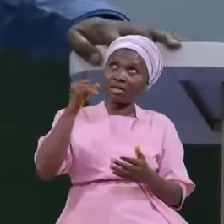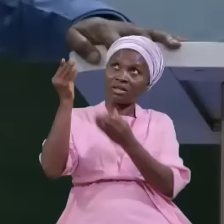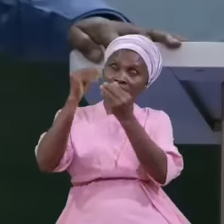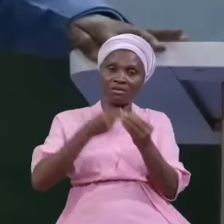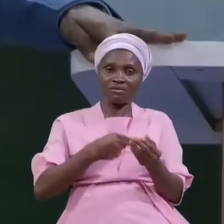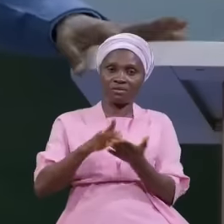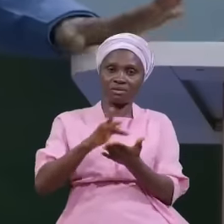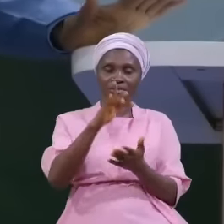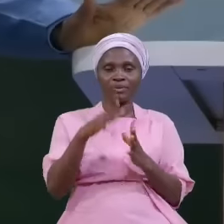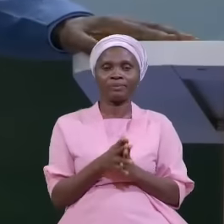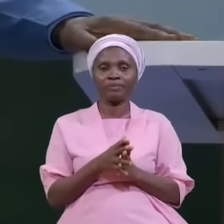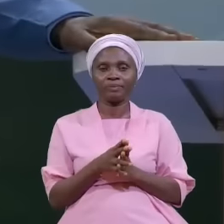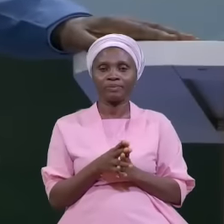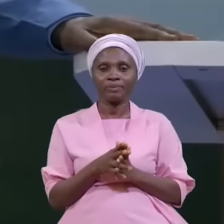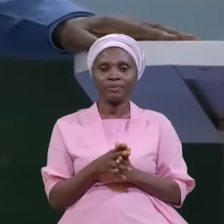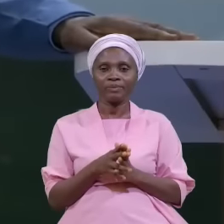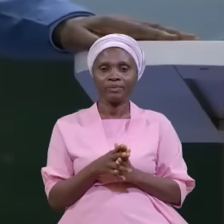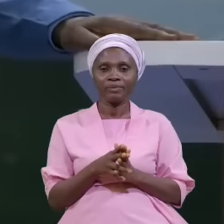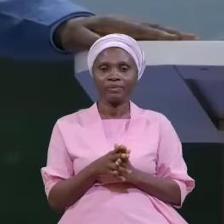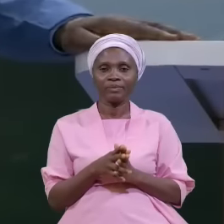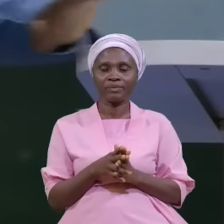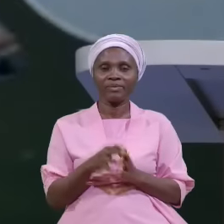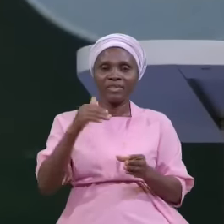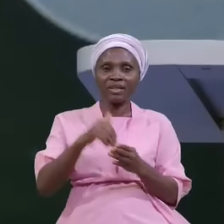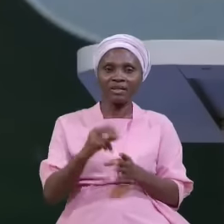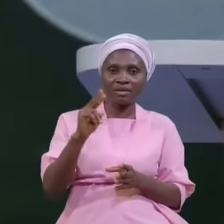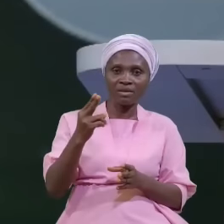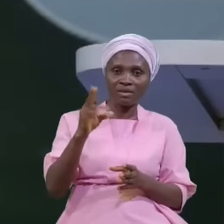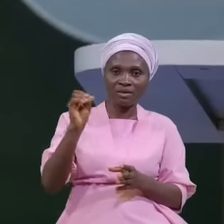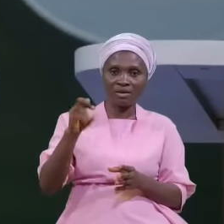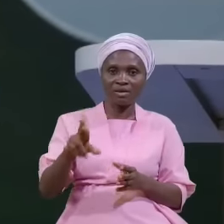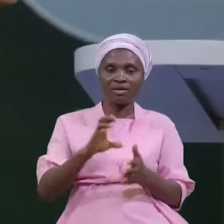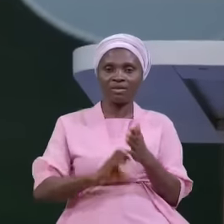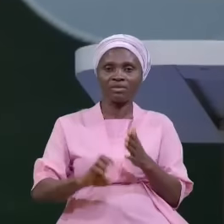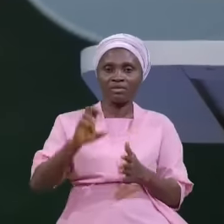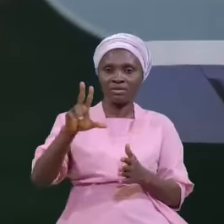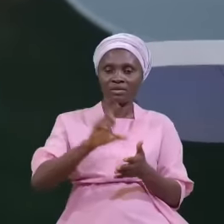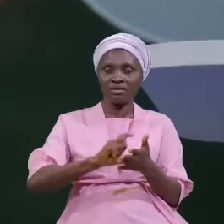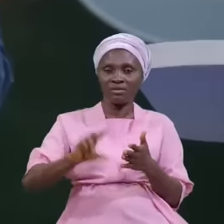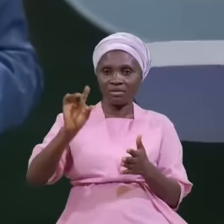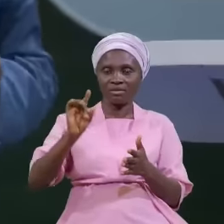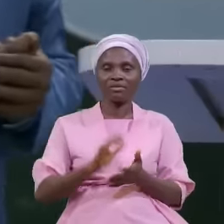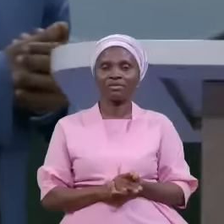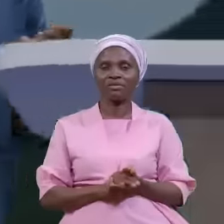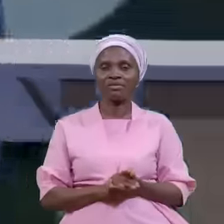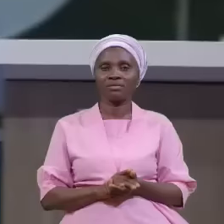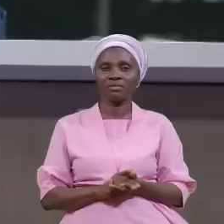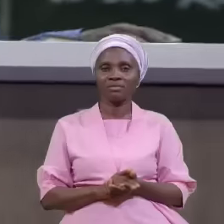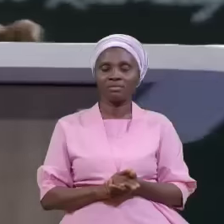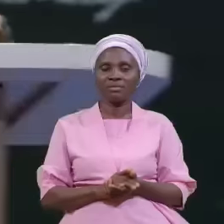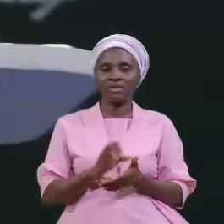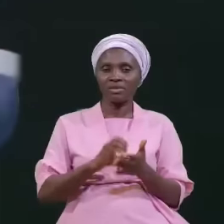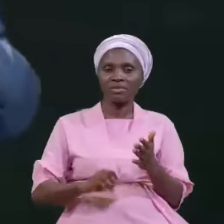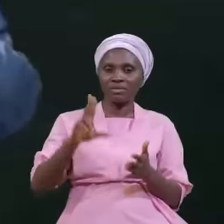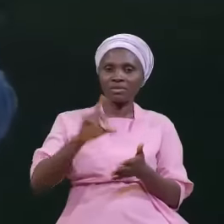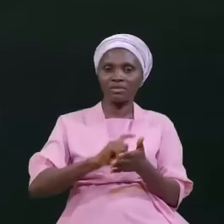looking at 2 Corinthians chapter 3, verse 18. 2 Corinthians chapter 3, I'm reading